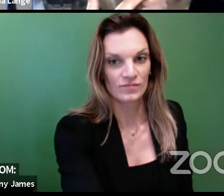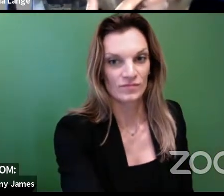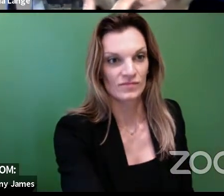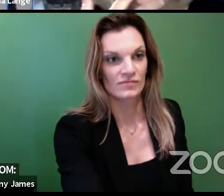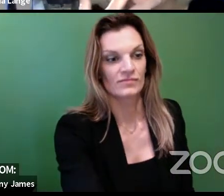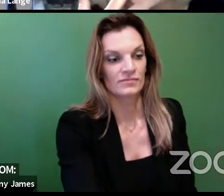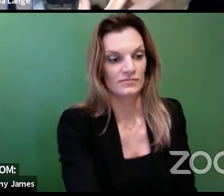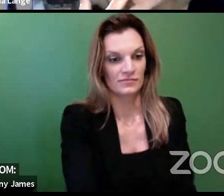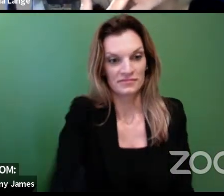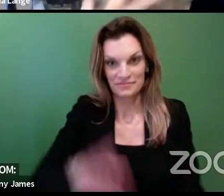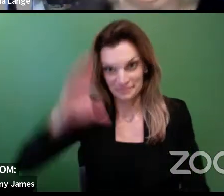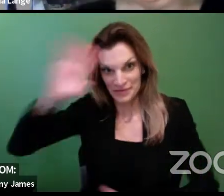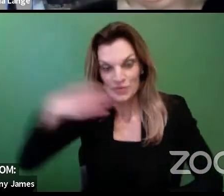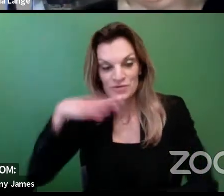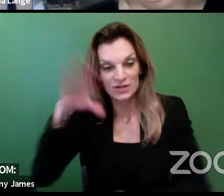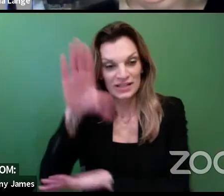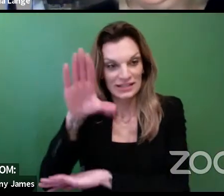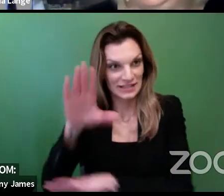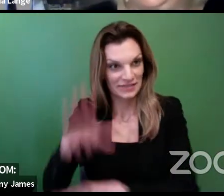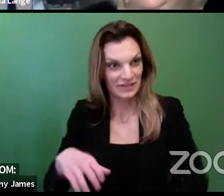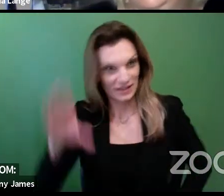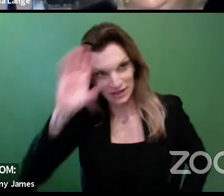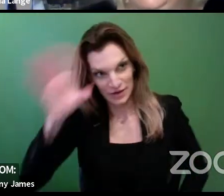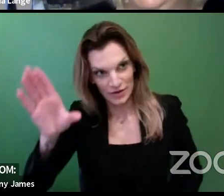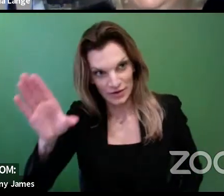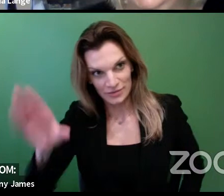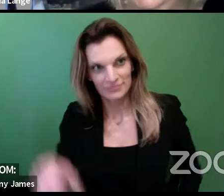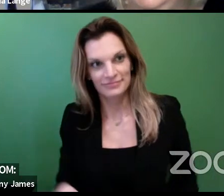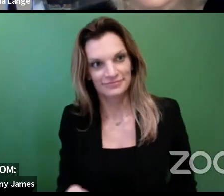Good evening, Muskegon.